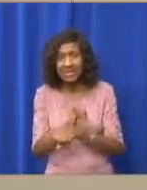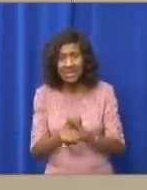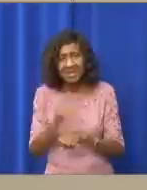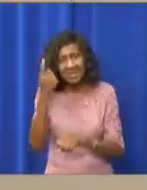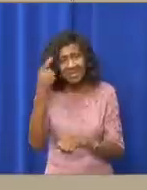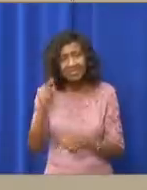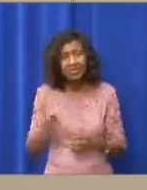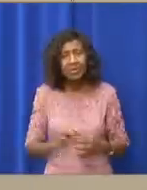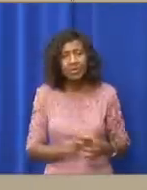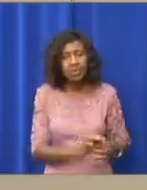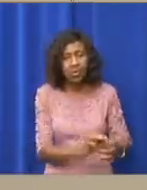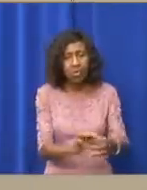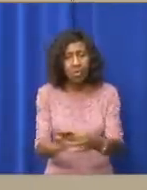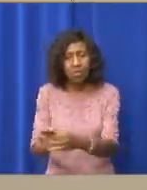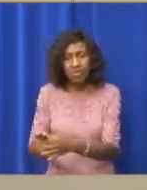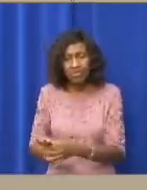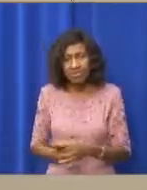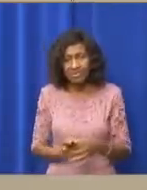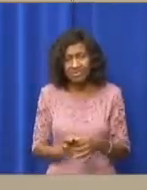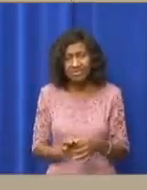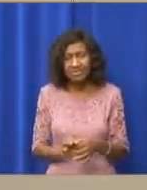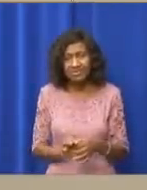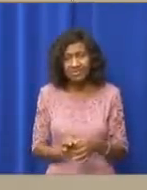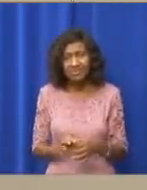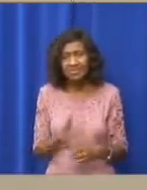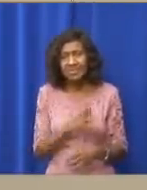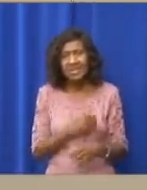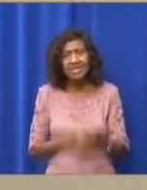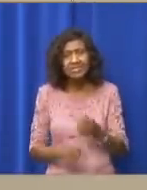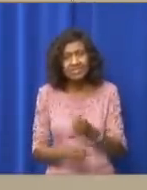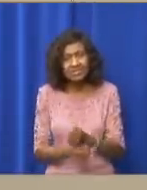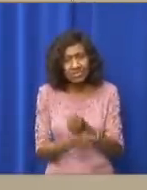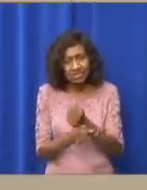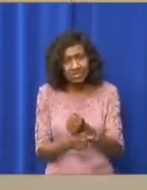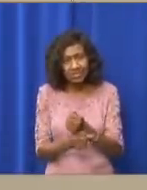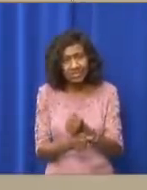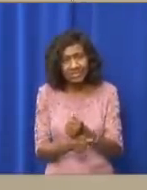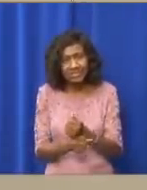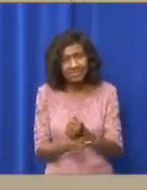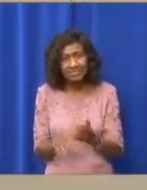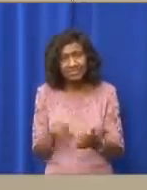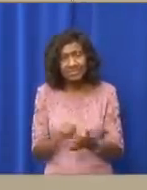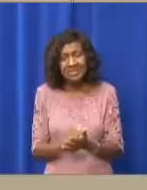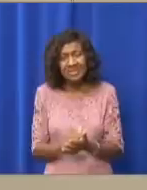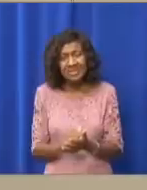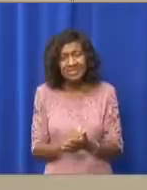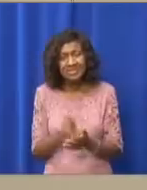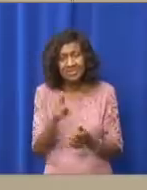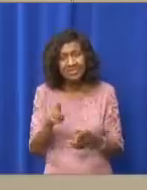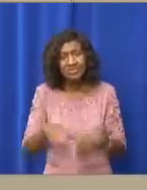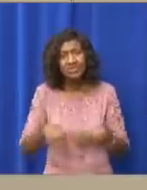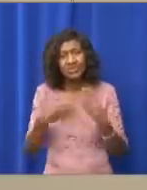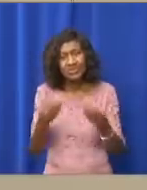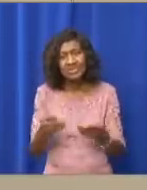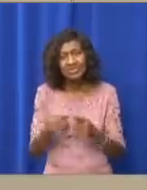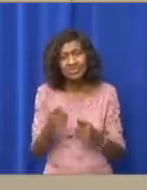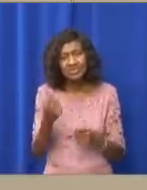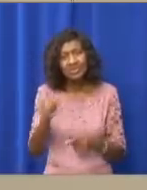the cooperation, generally the cooperation and support that the government has received and continues to